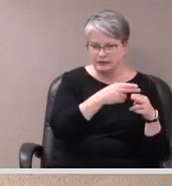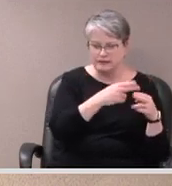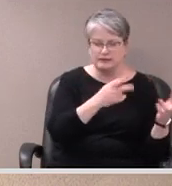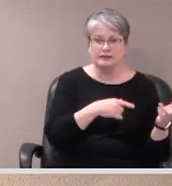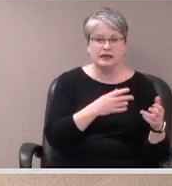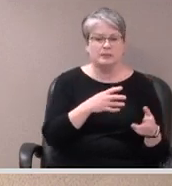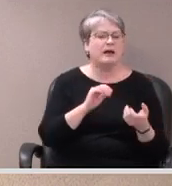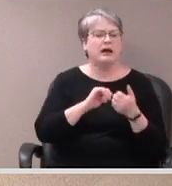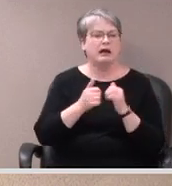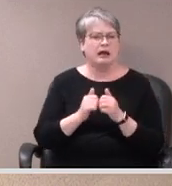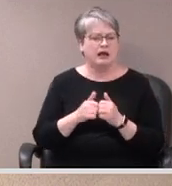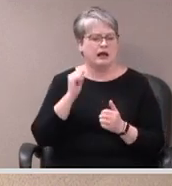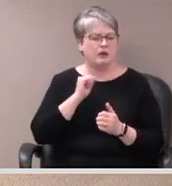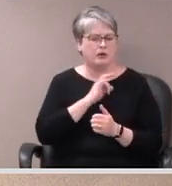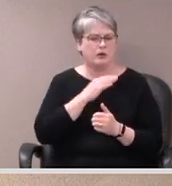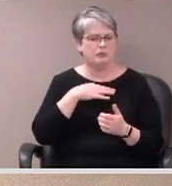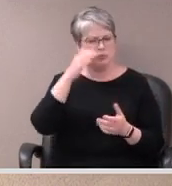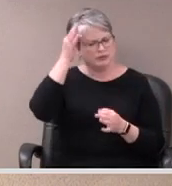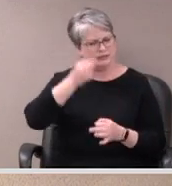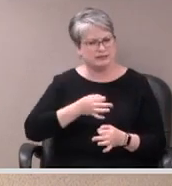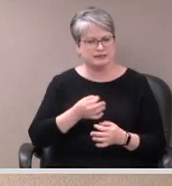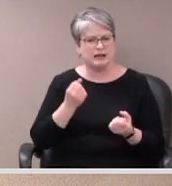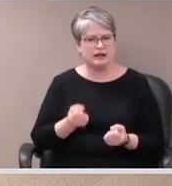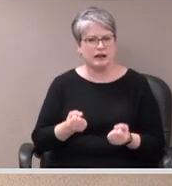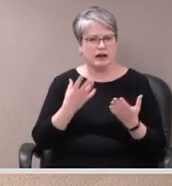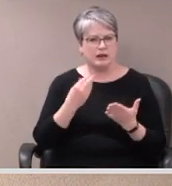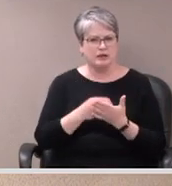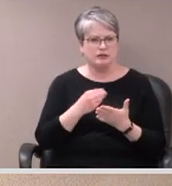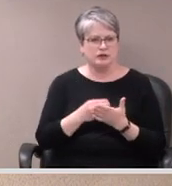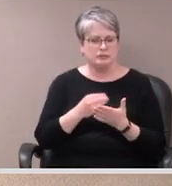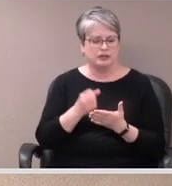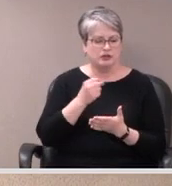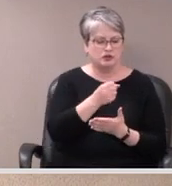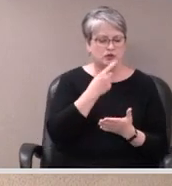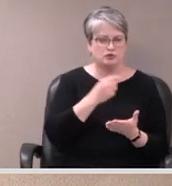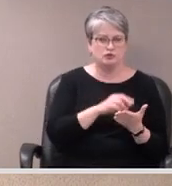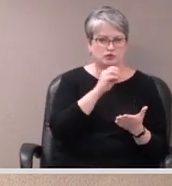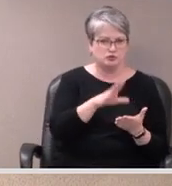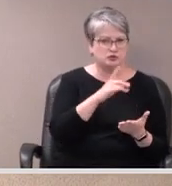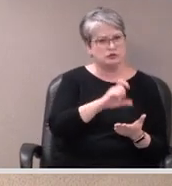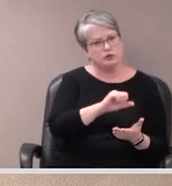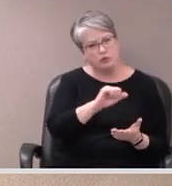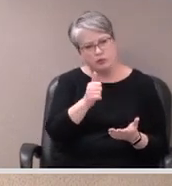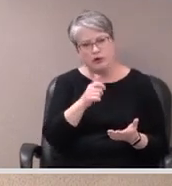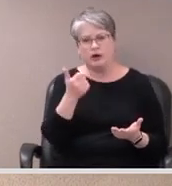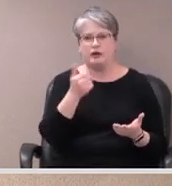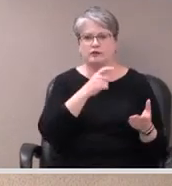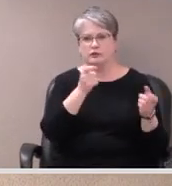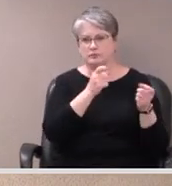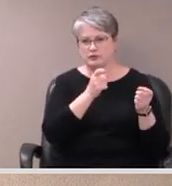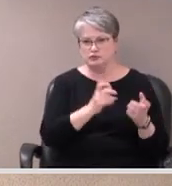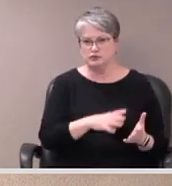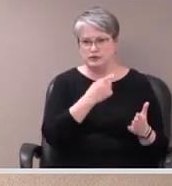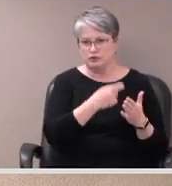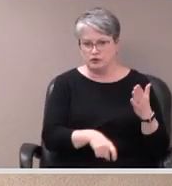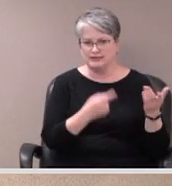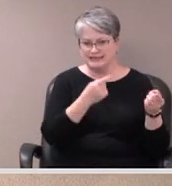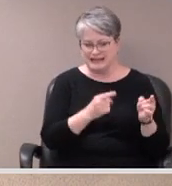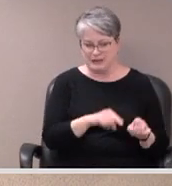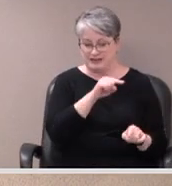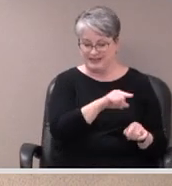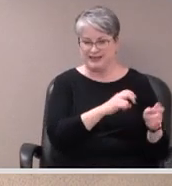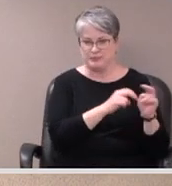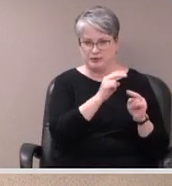board determine how much of that money is actually going to students versus the other administrative costs that happen in that